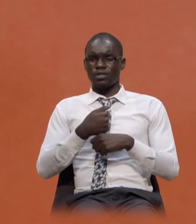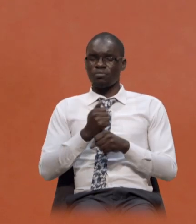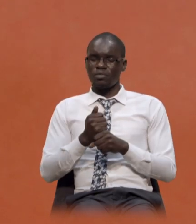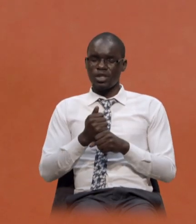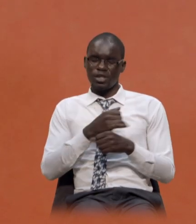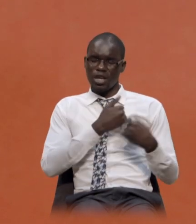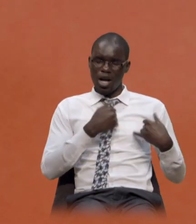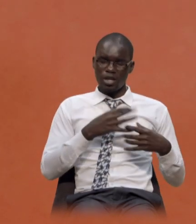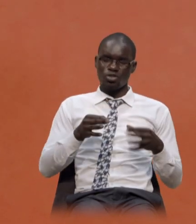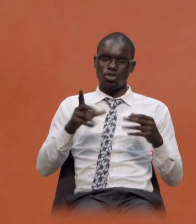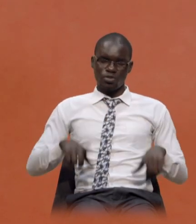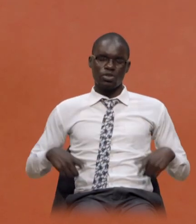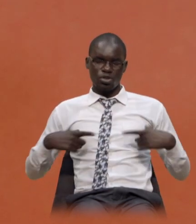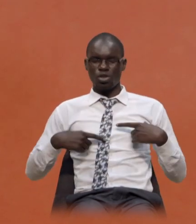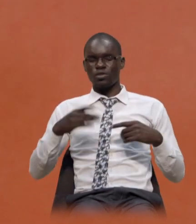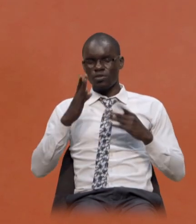people.